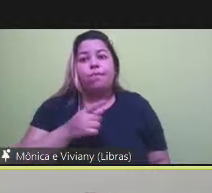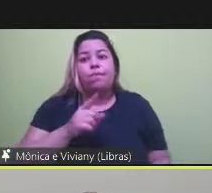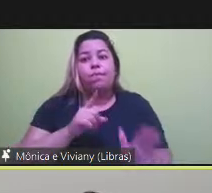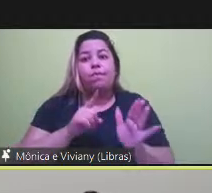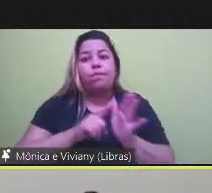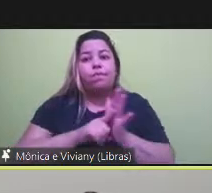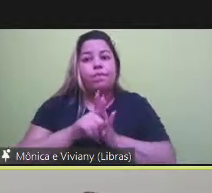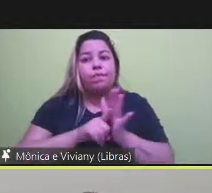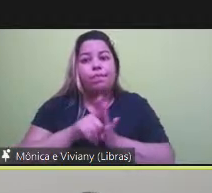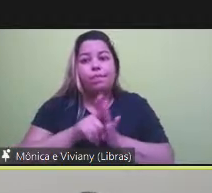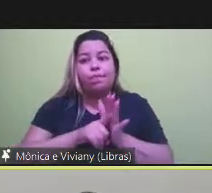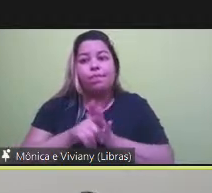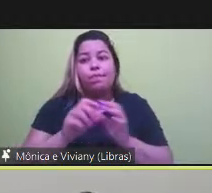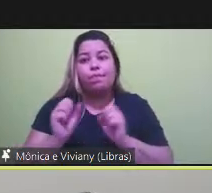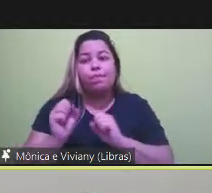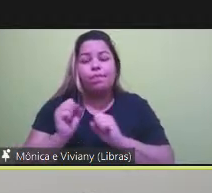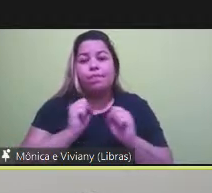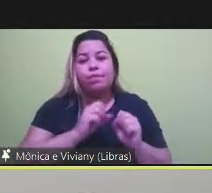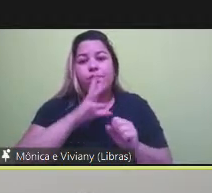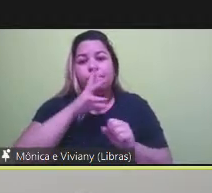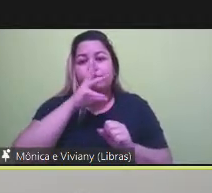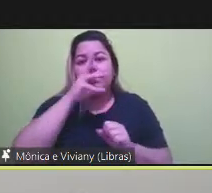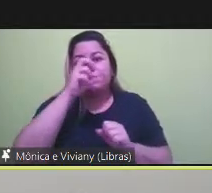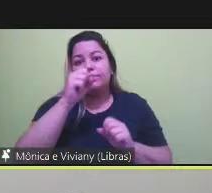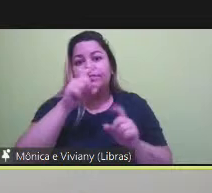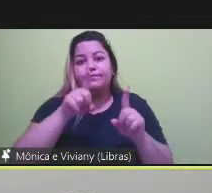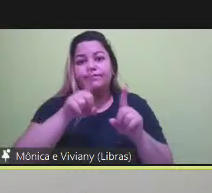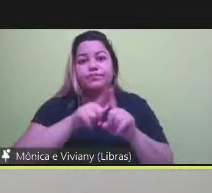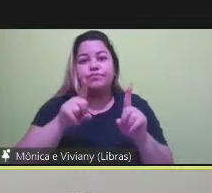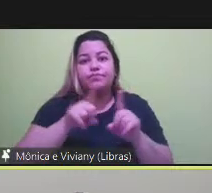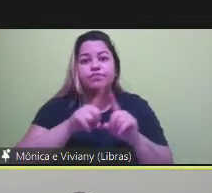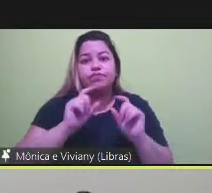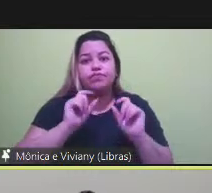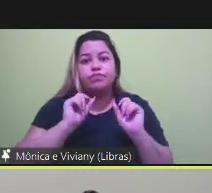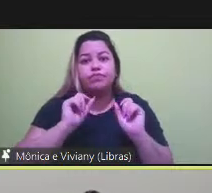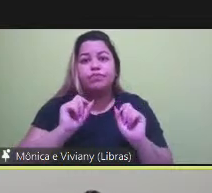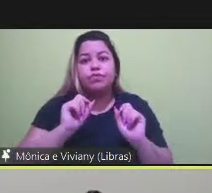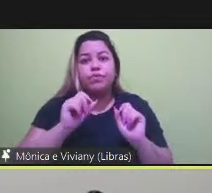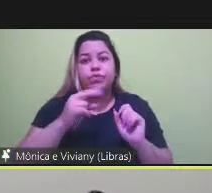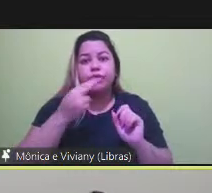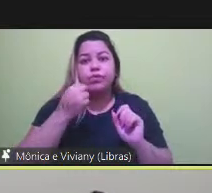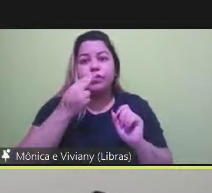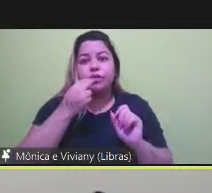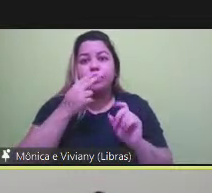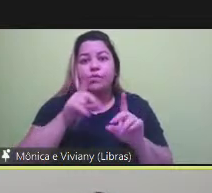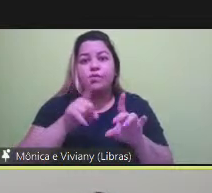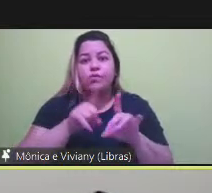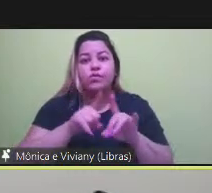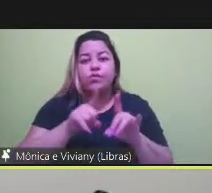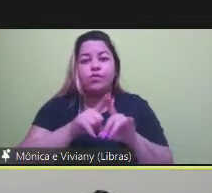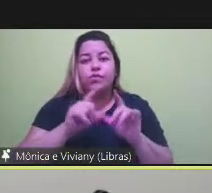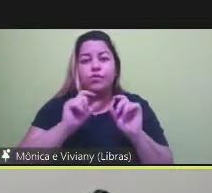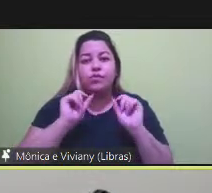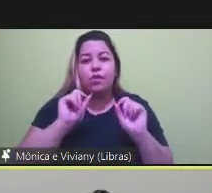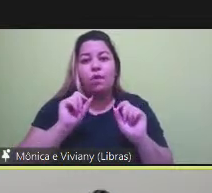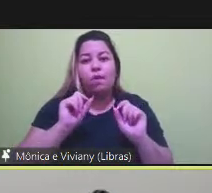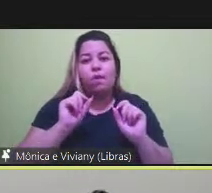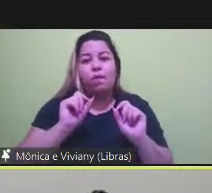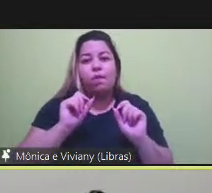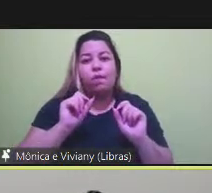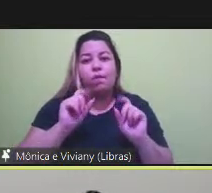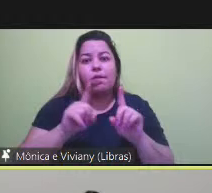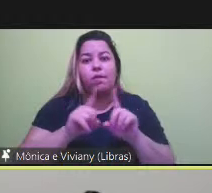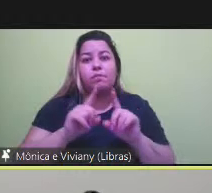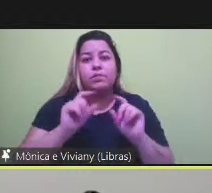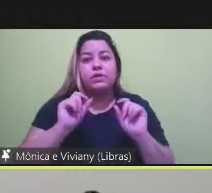after this analysis can we deal to strengthen this agenda for food and nutrition. And after